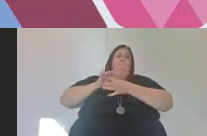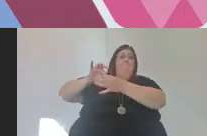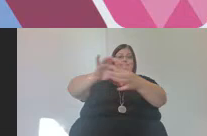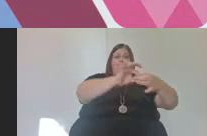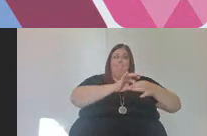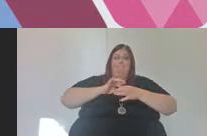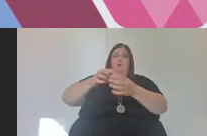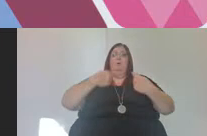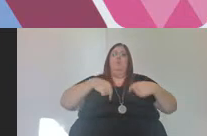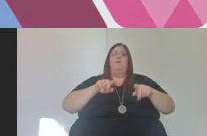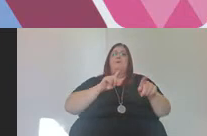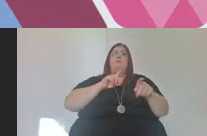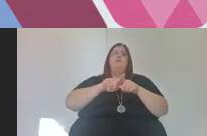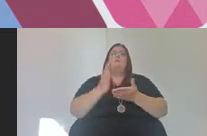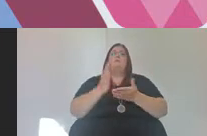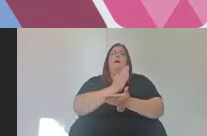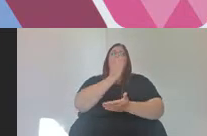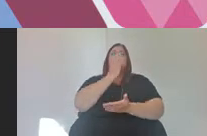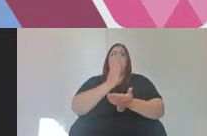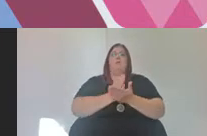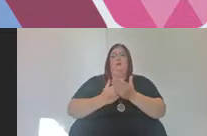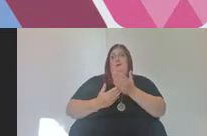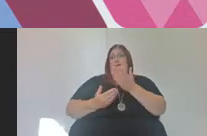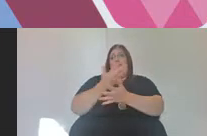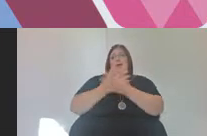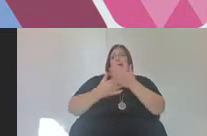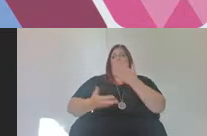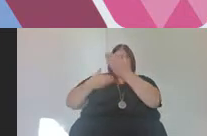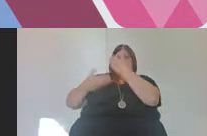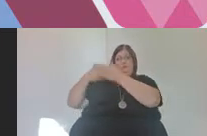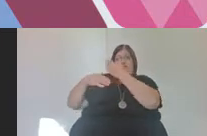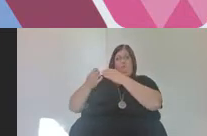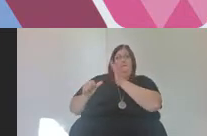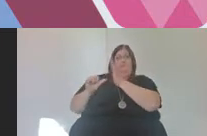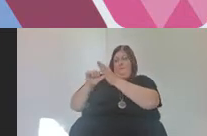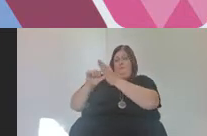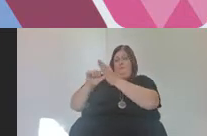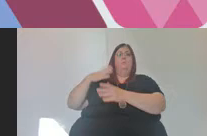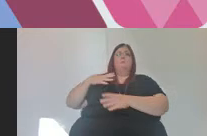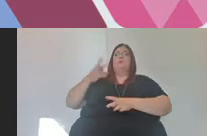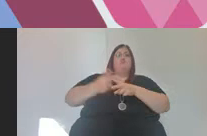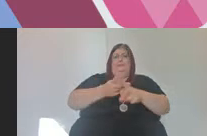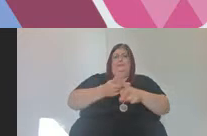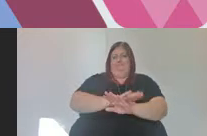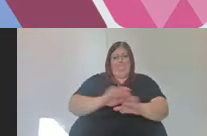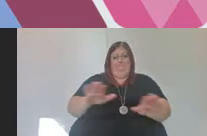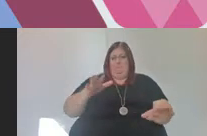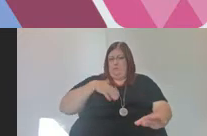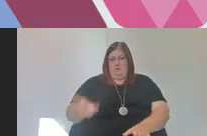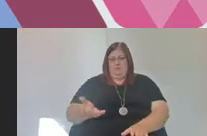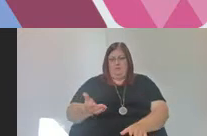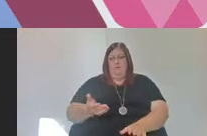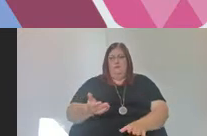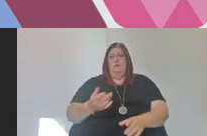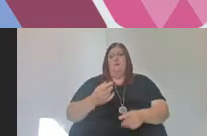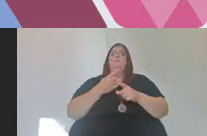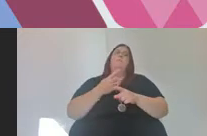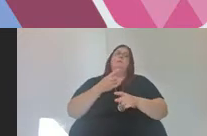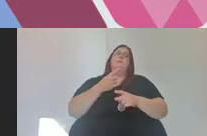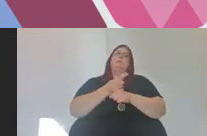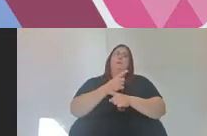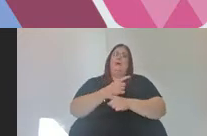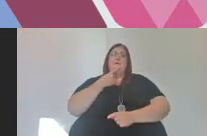a conscious effort to ensure that historical matters do not reoccur. In respect of your second point, I'm sorry to